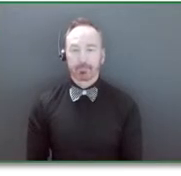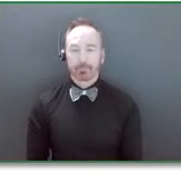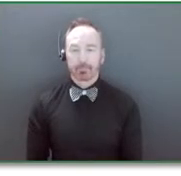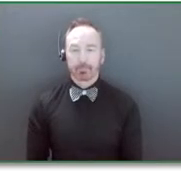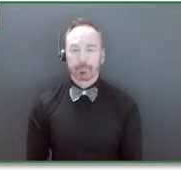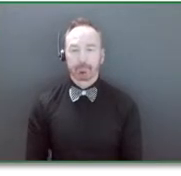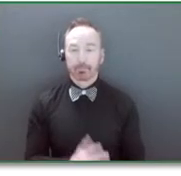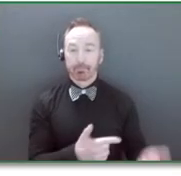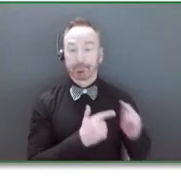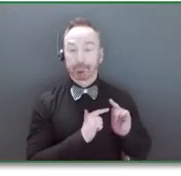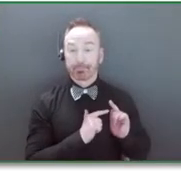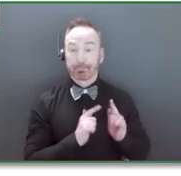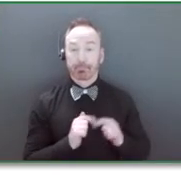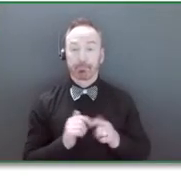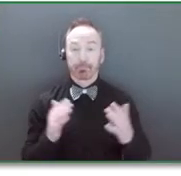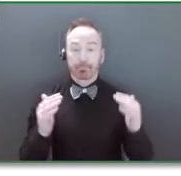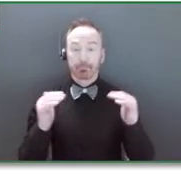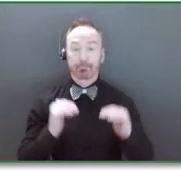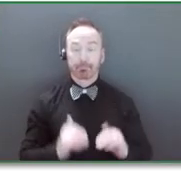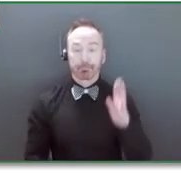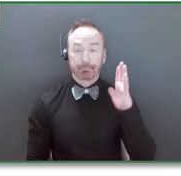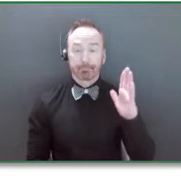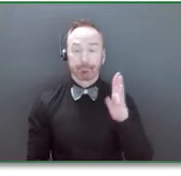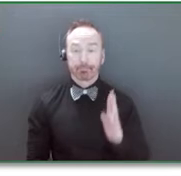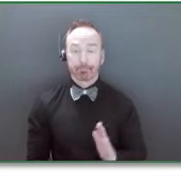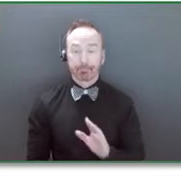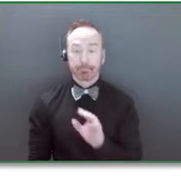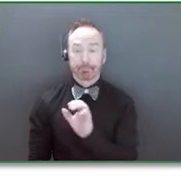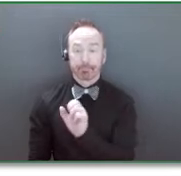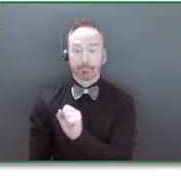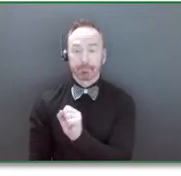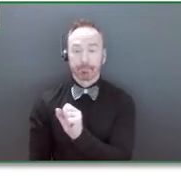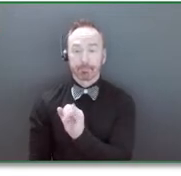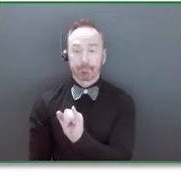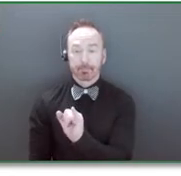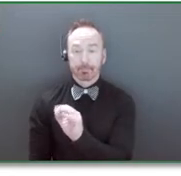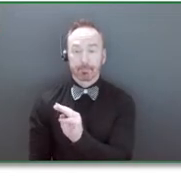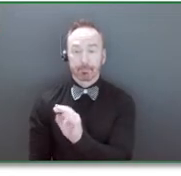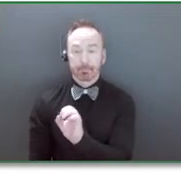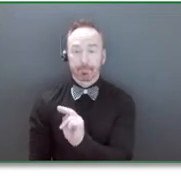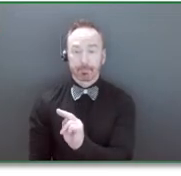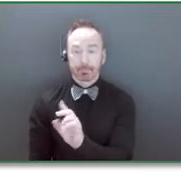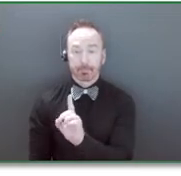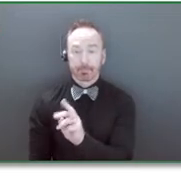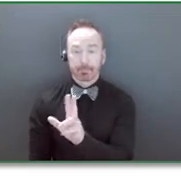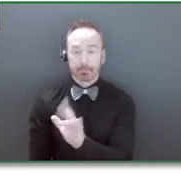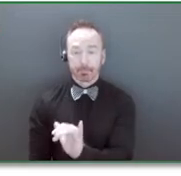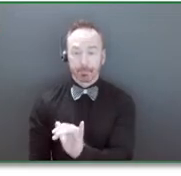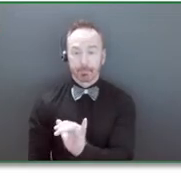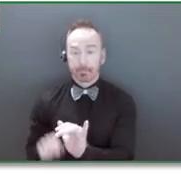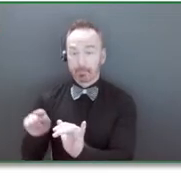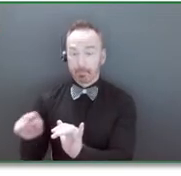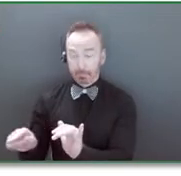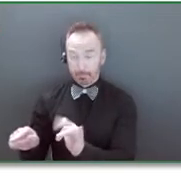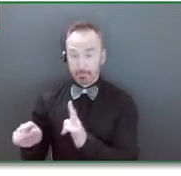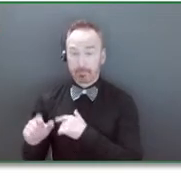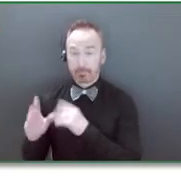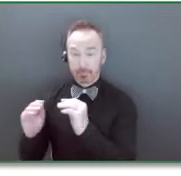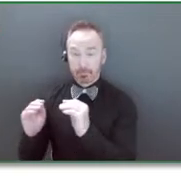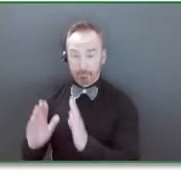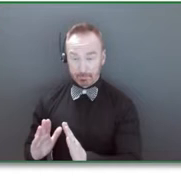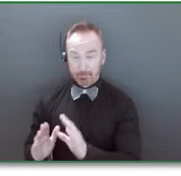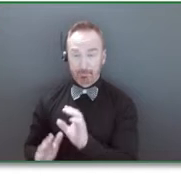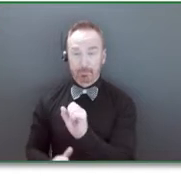Our next speakers are Simon Darcy and Tracey Dickson. Simon is a professor of social inclusion in the University